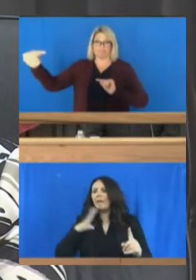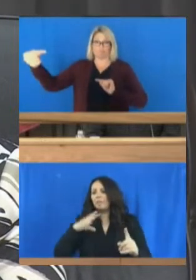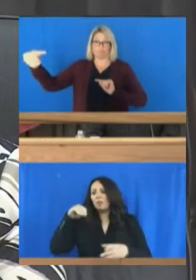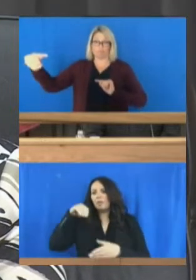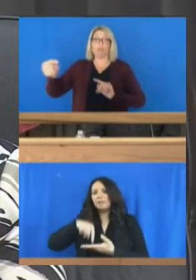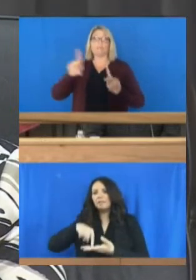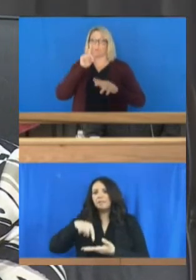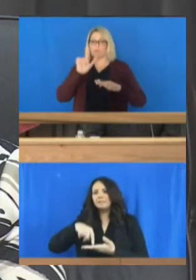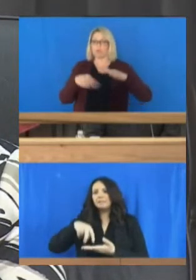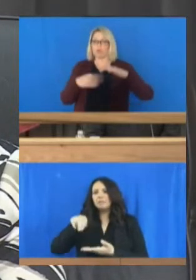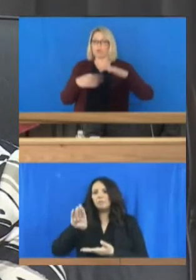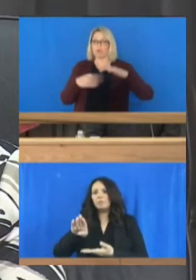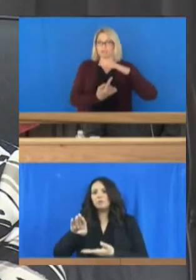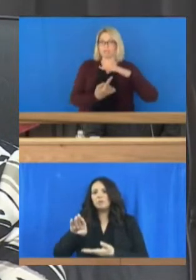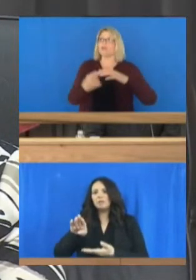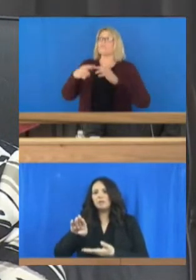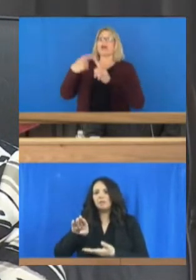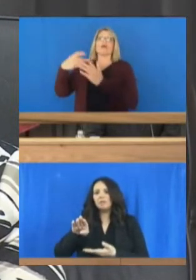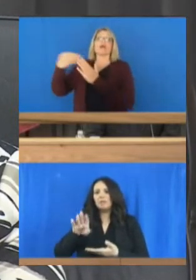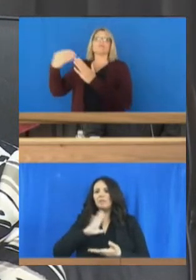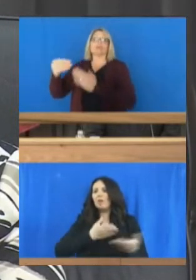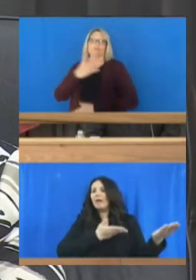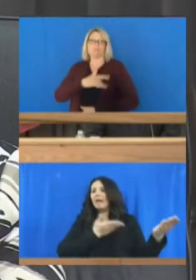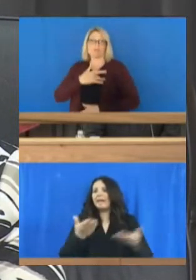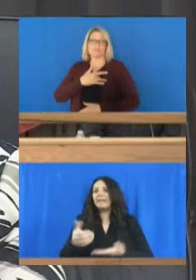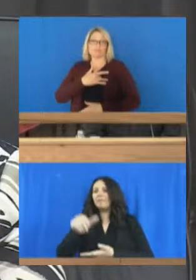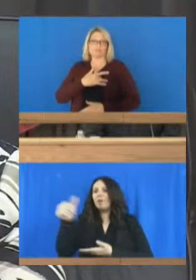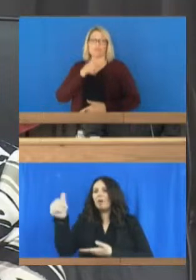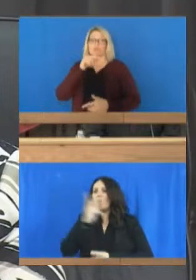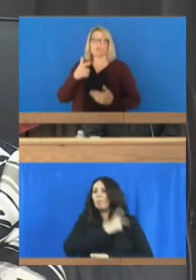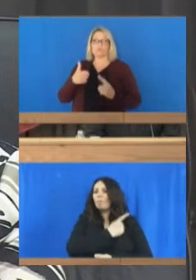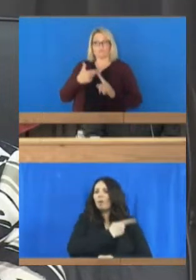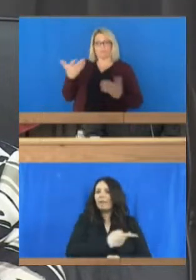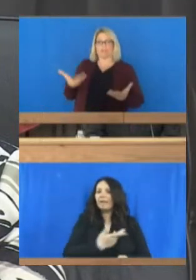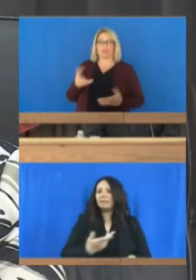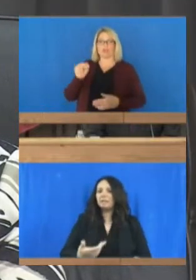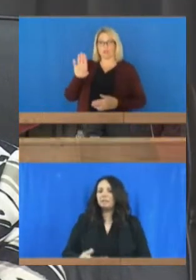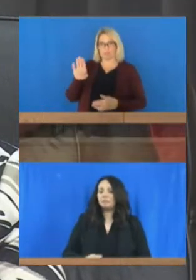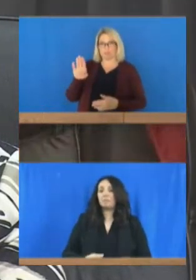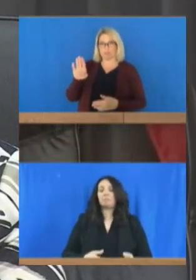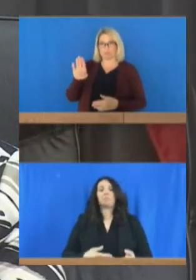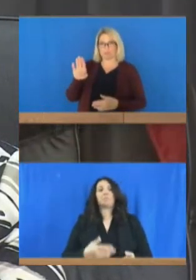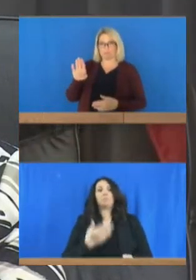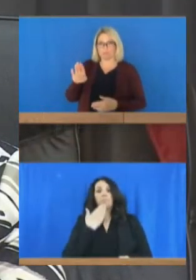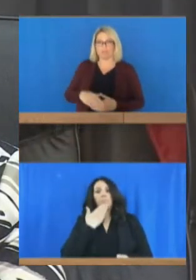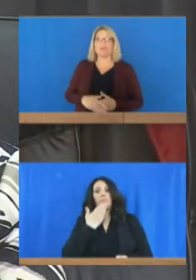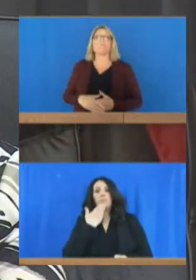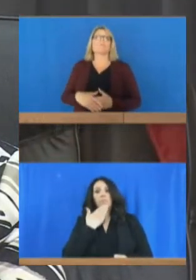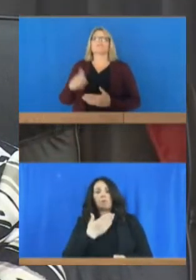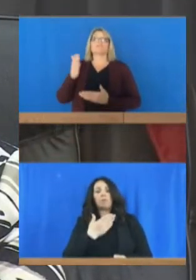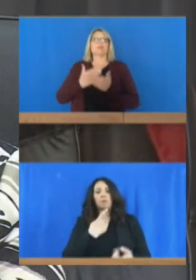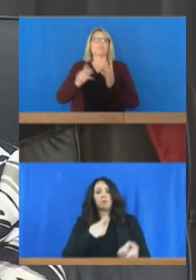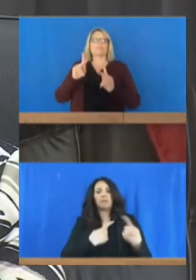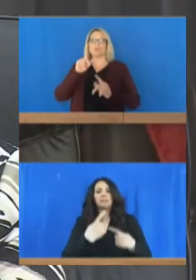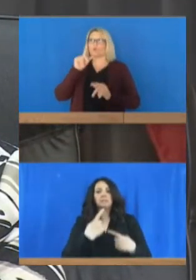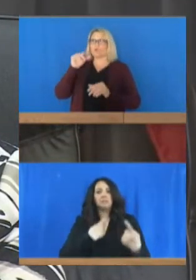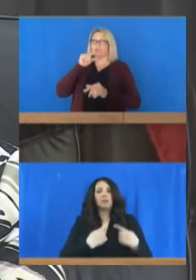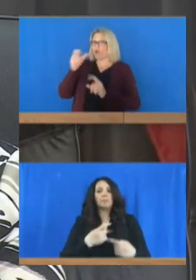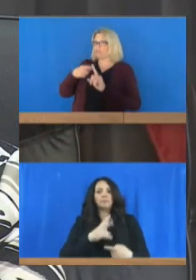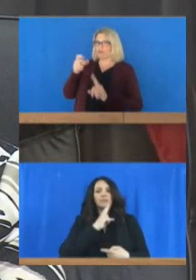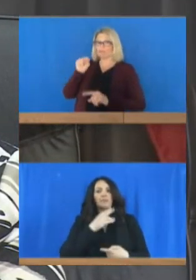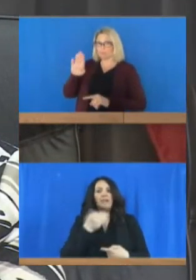Hi, my question's for Dr. Russell. How many students, staff, and their families at KB High School and Dr.